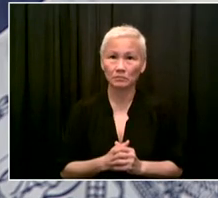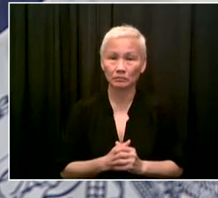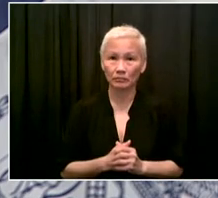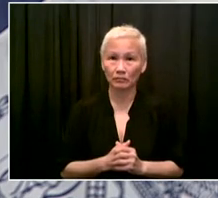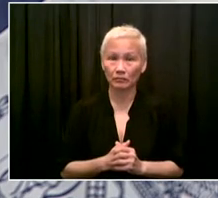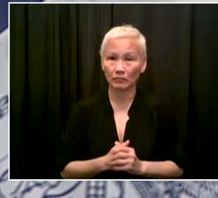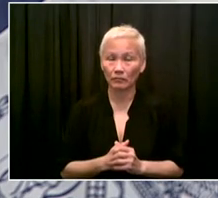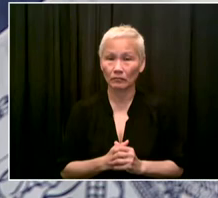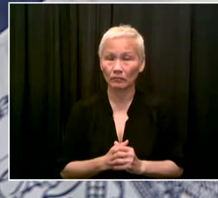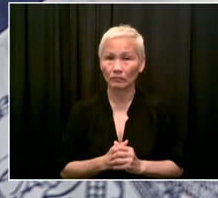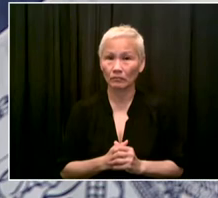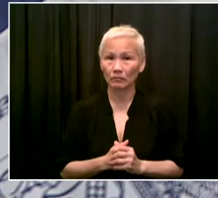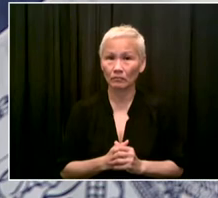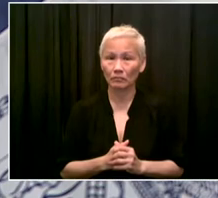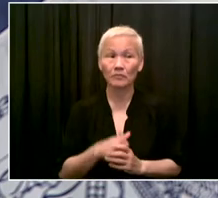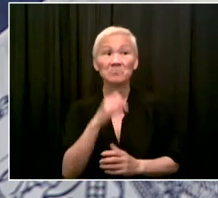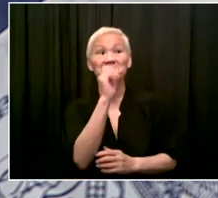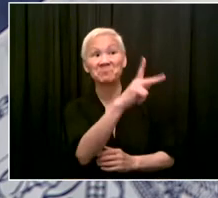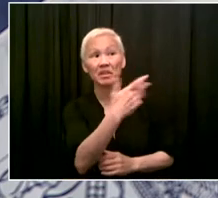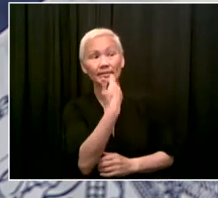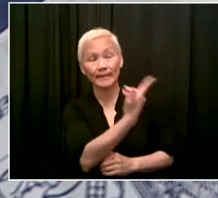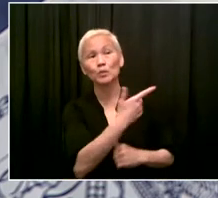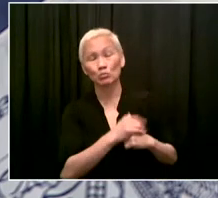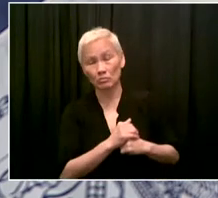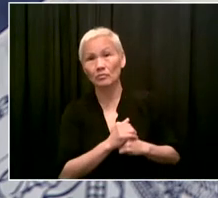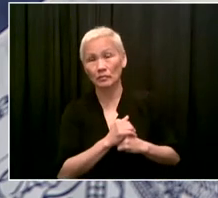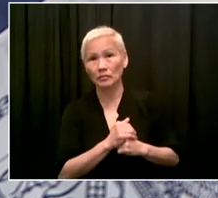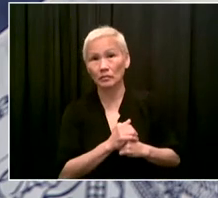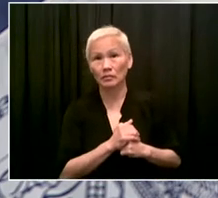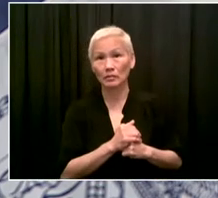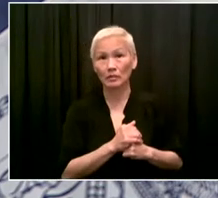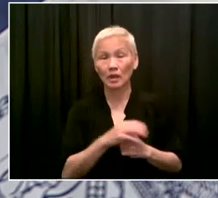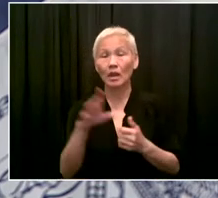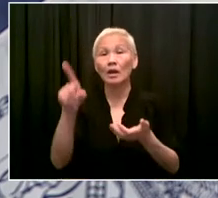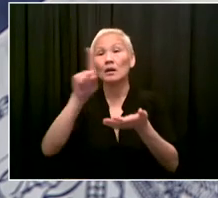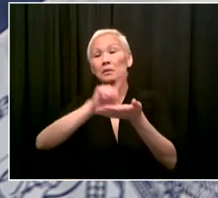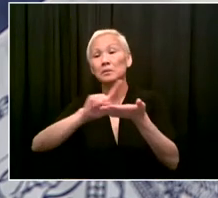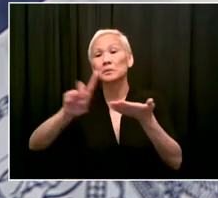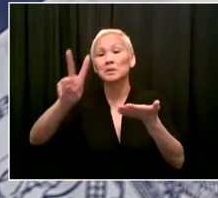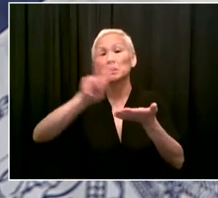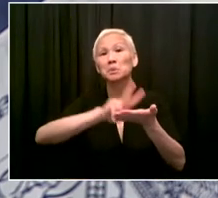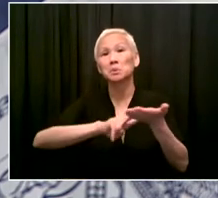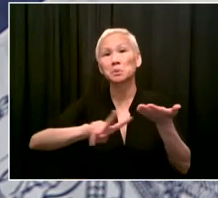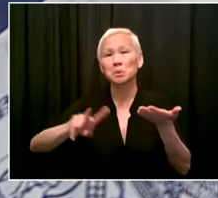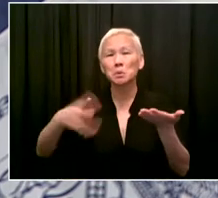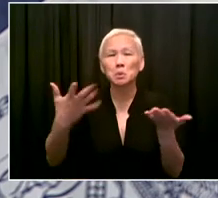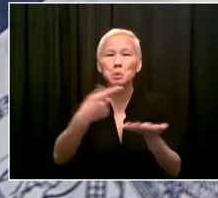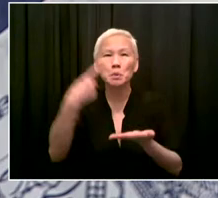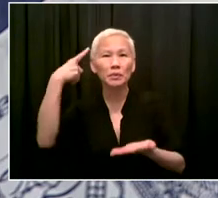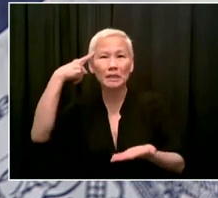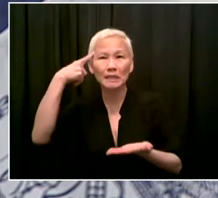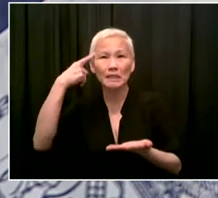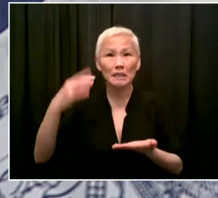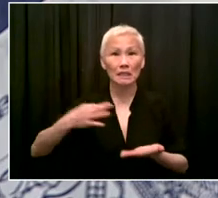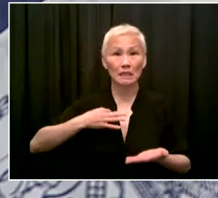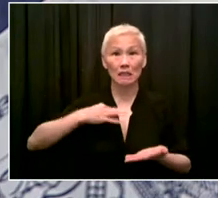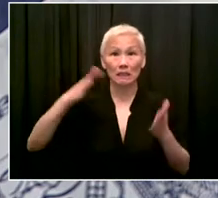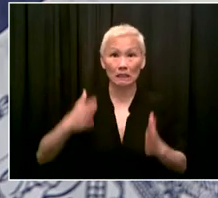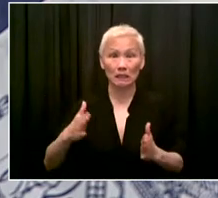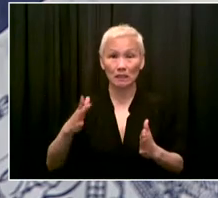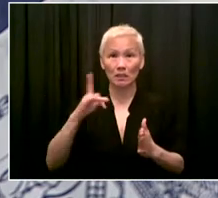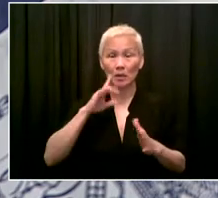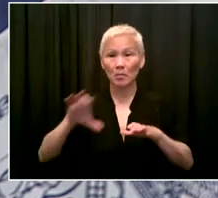weeks, you know, how do you expect the candidates to handle themselves? You know, very, you talked